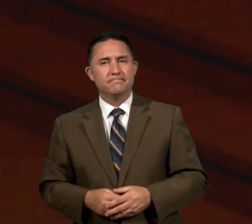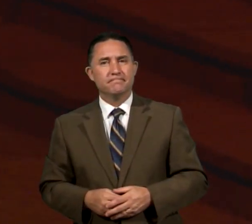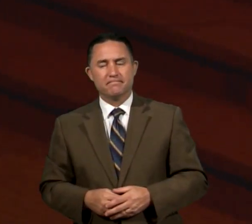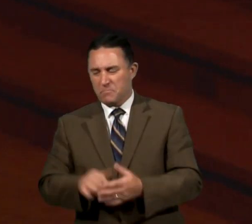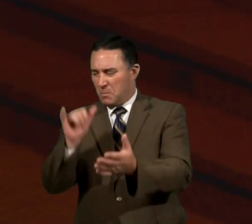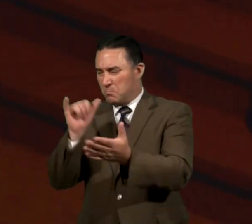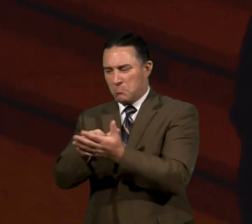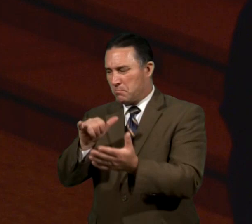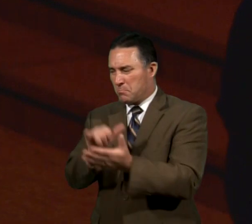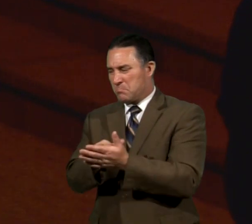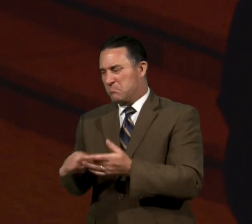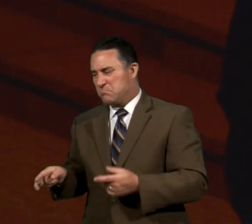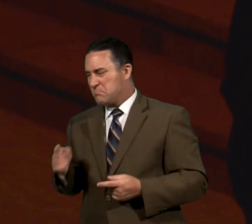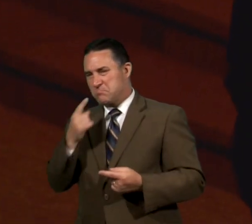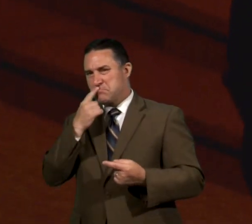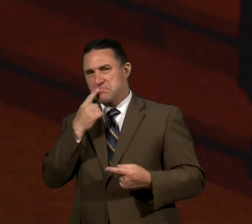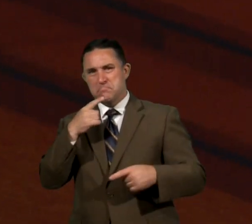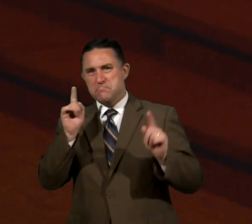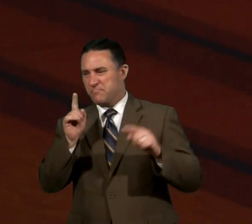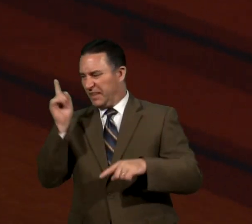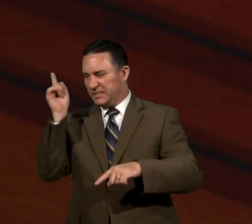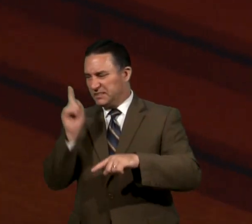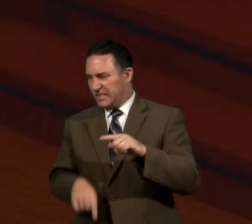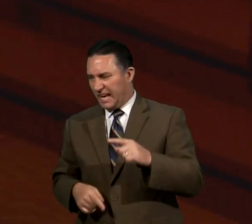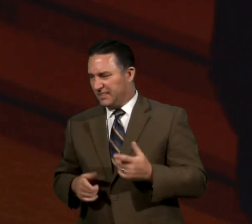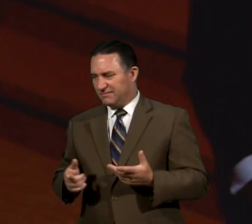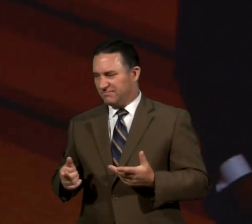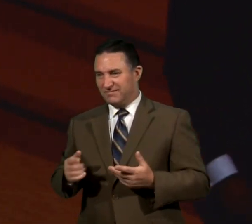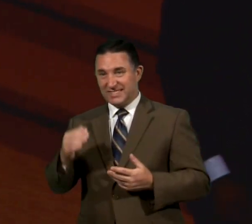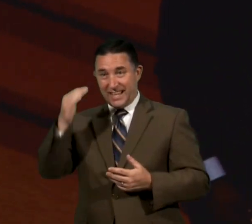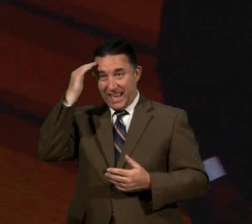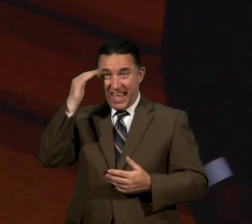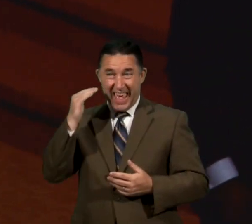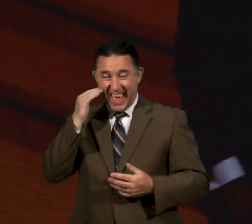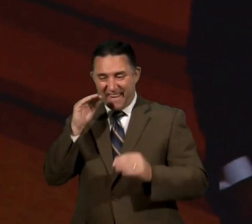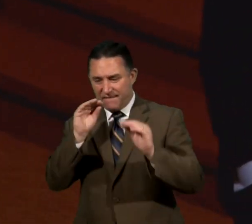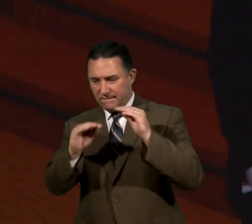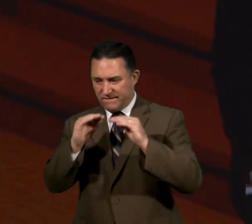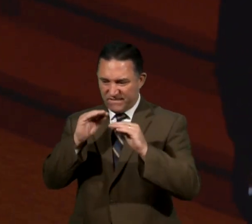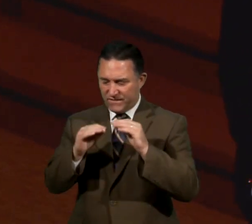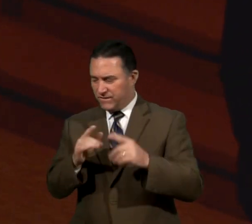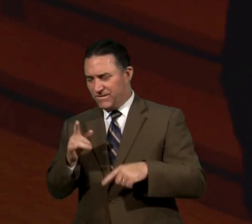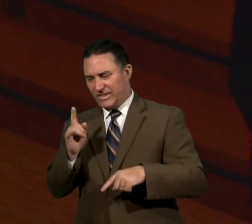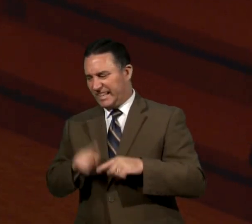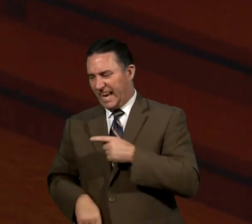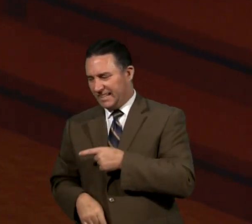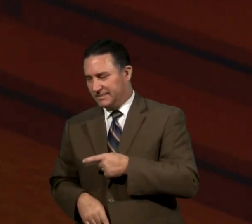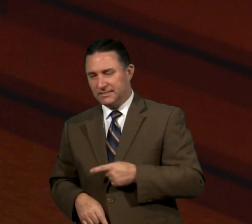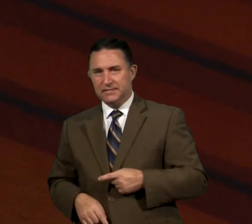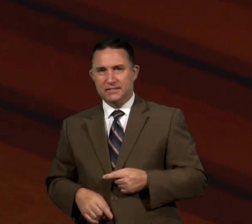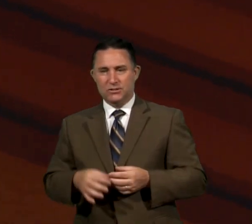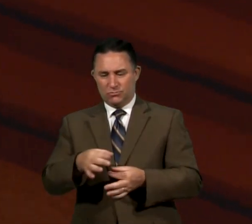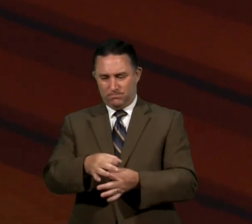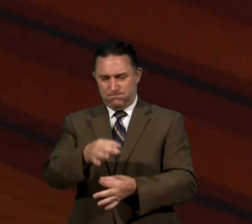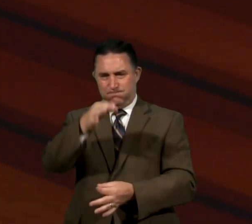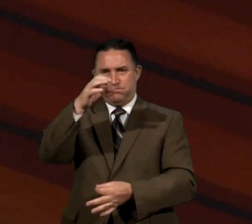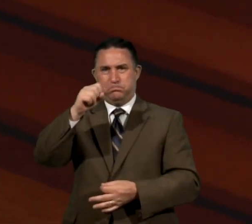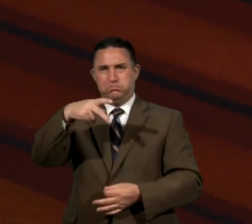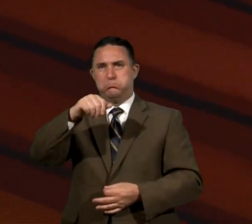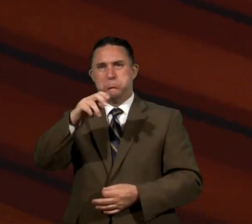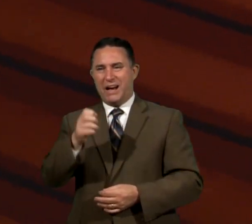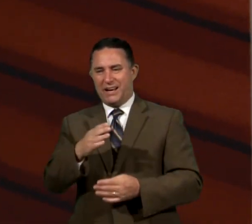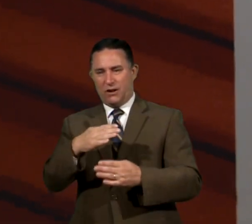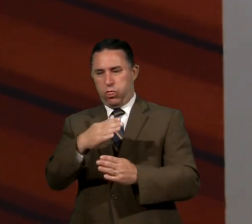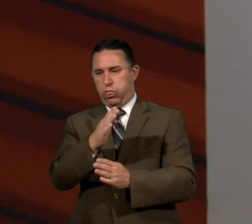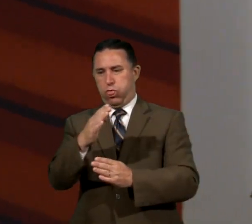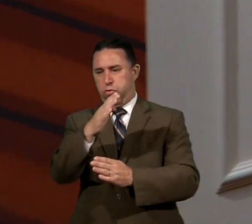It's impossible. You cannot put a skull back together. His spinal cord is not